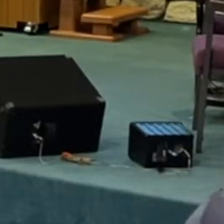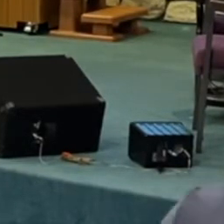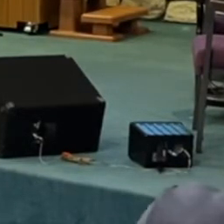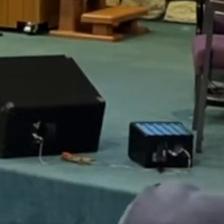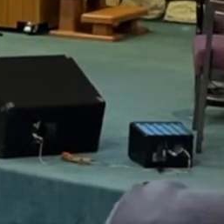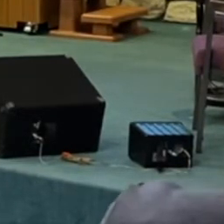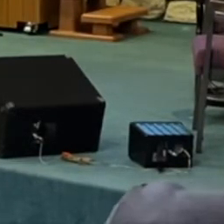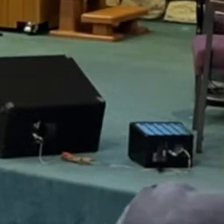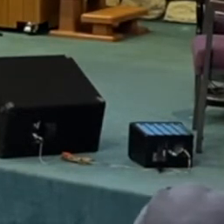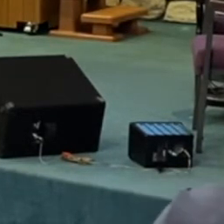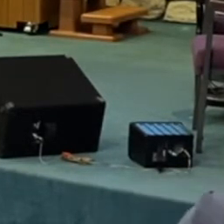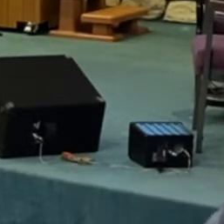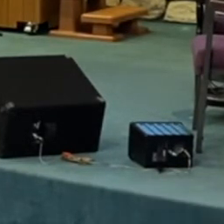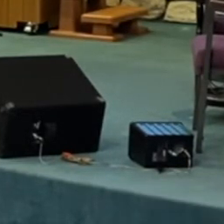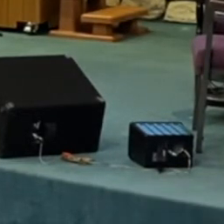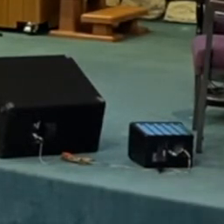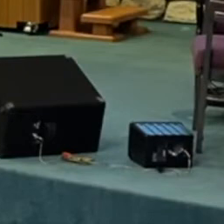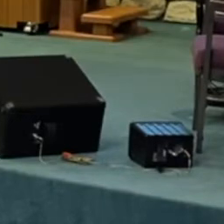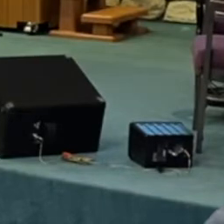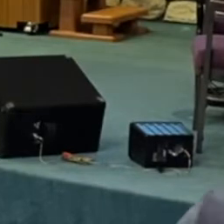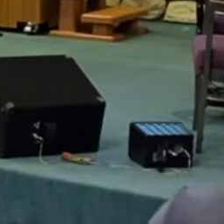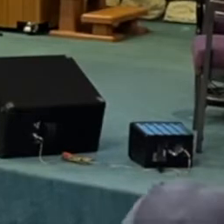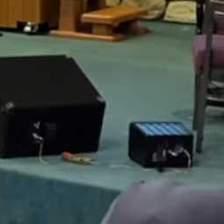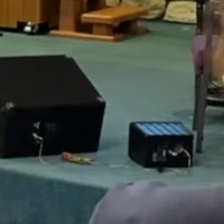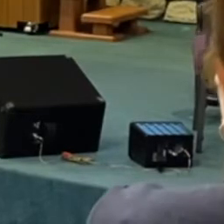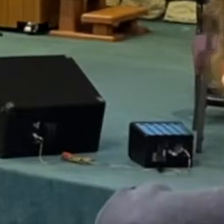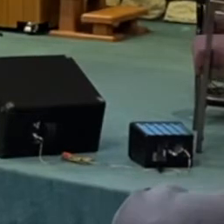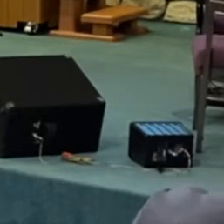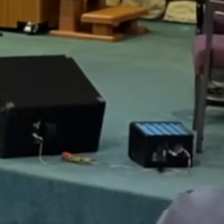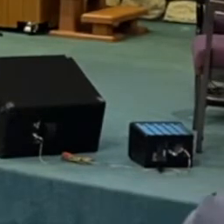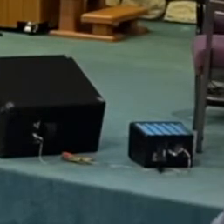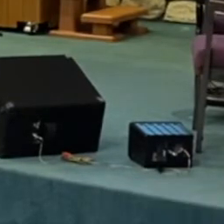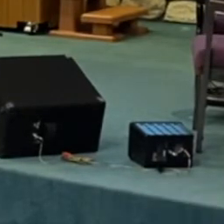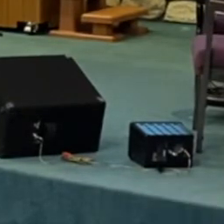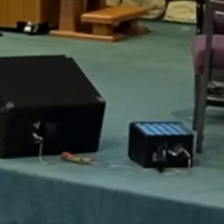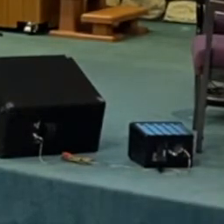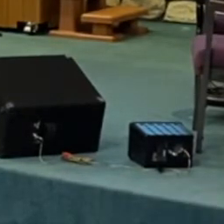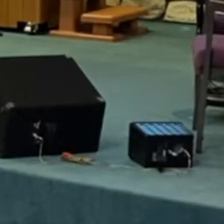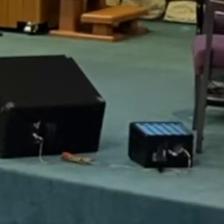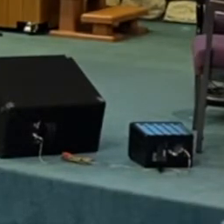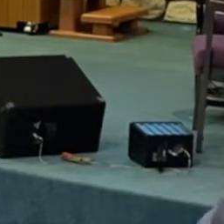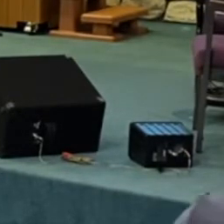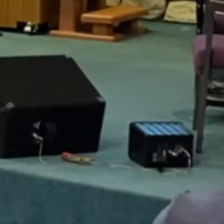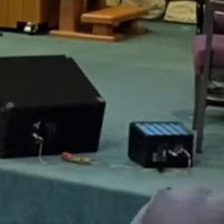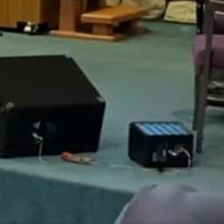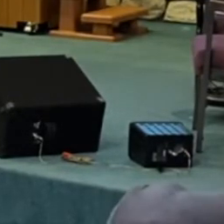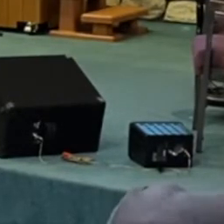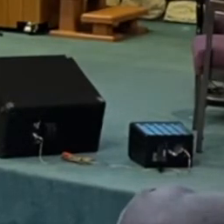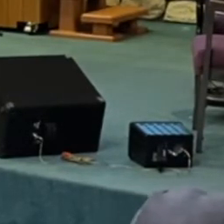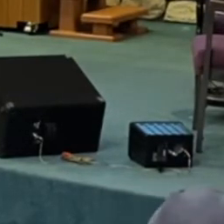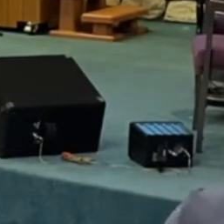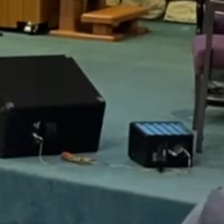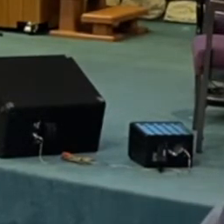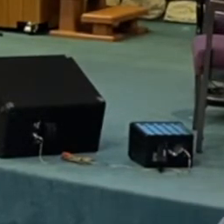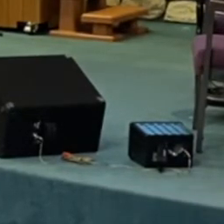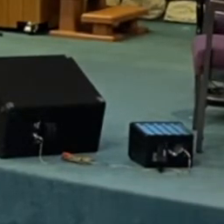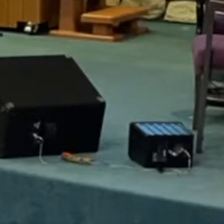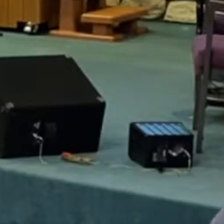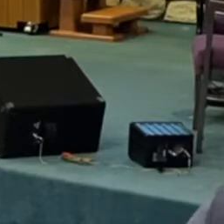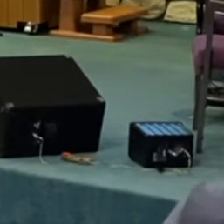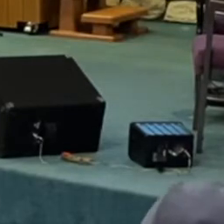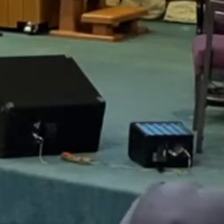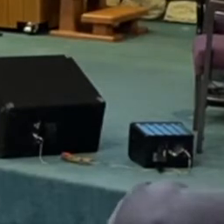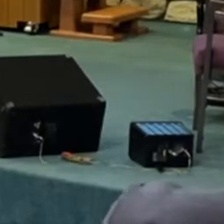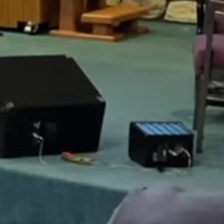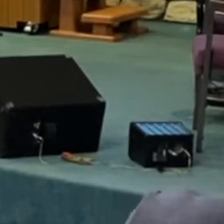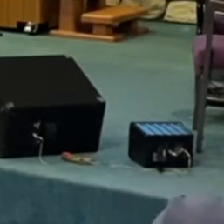people healed from neuropathy and of foot disease and pain and